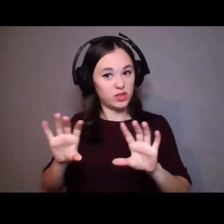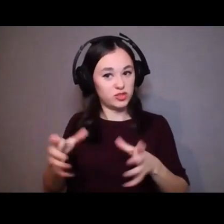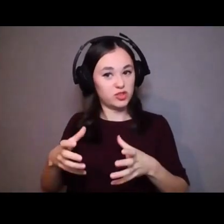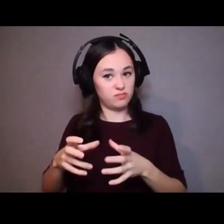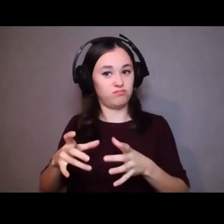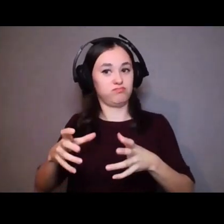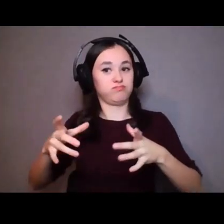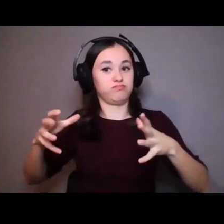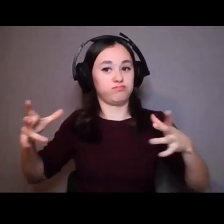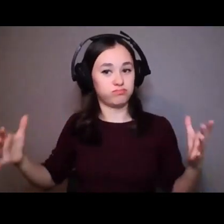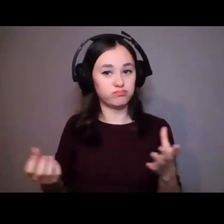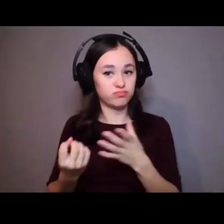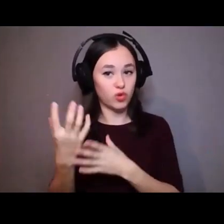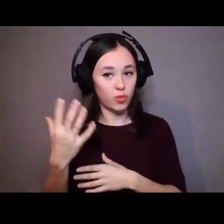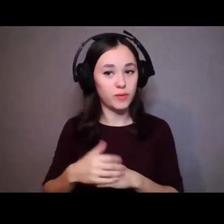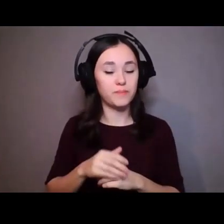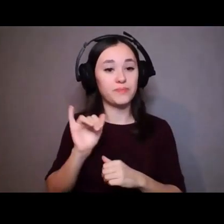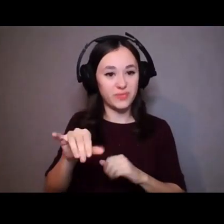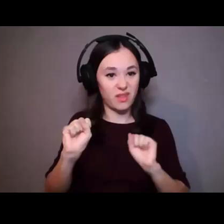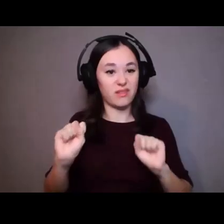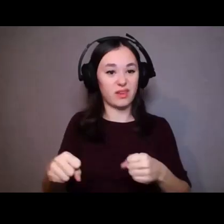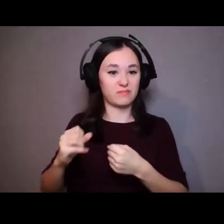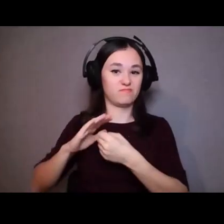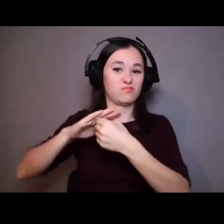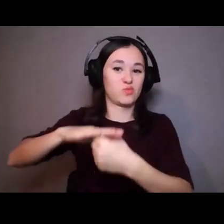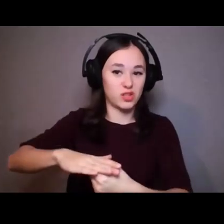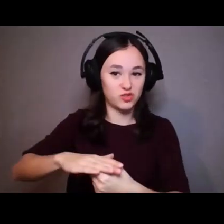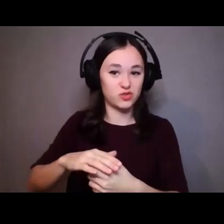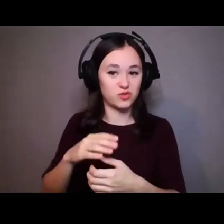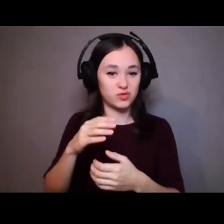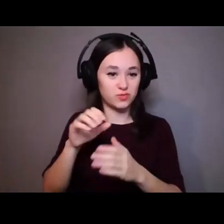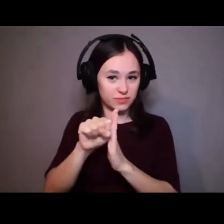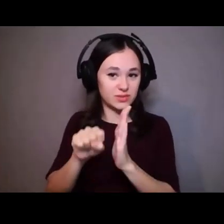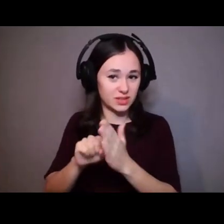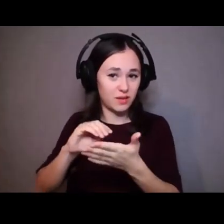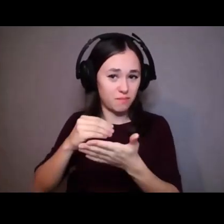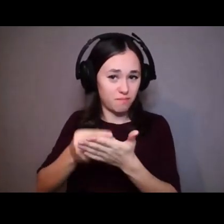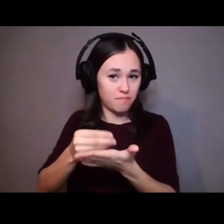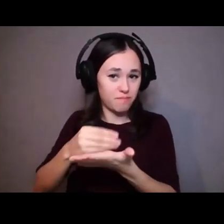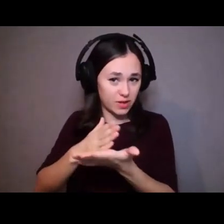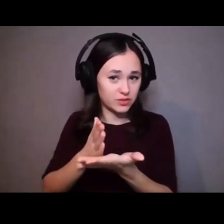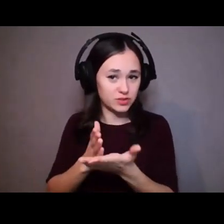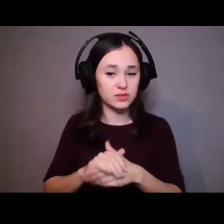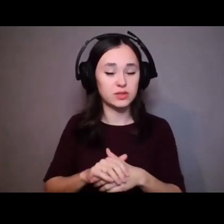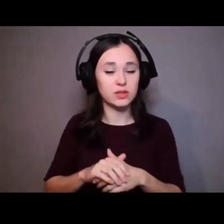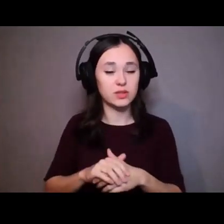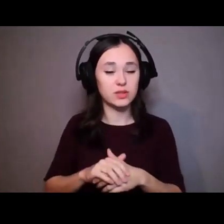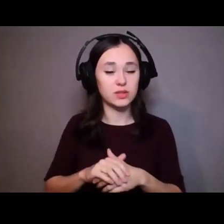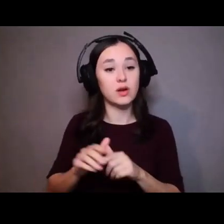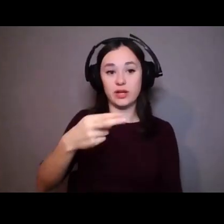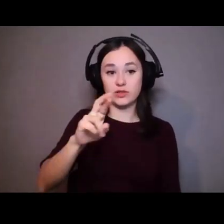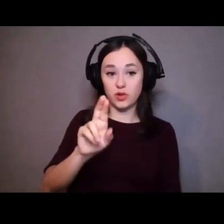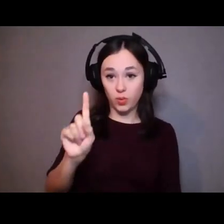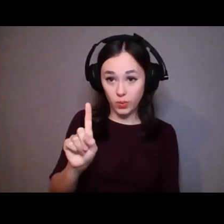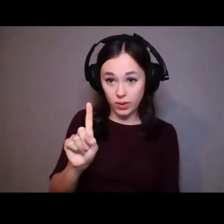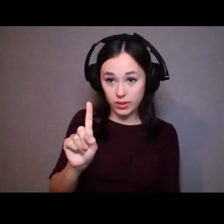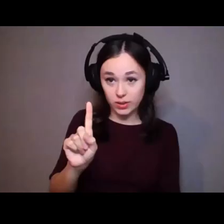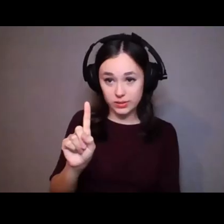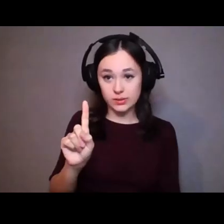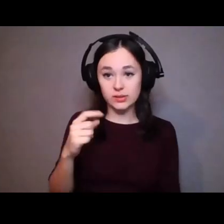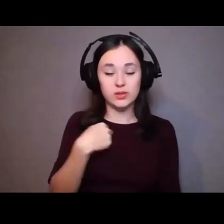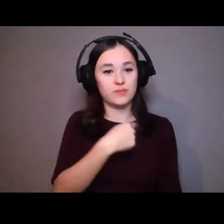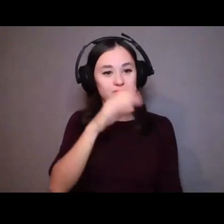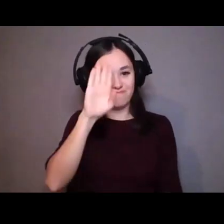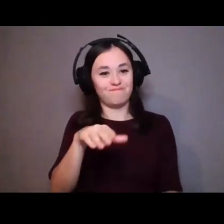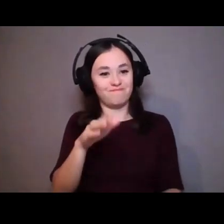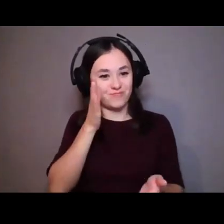put pressure on state budgets overall. When you add on top of that HR 1, which we all know are going to bring new cost